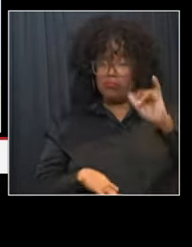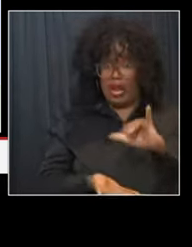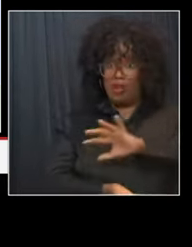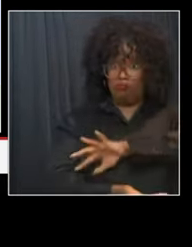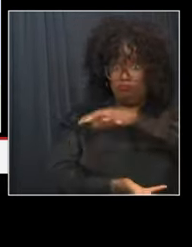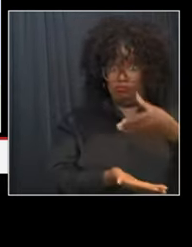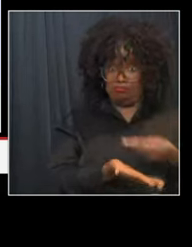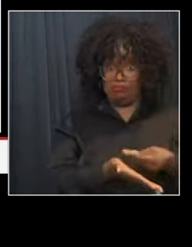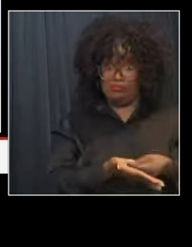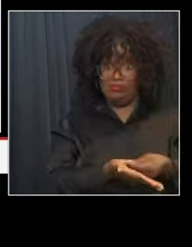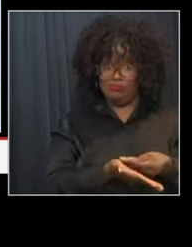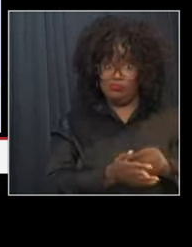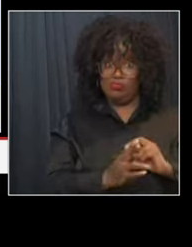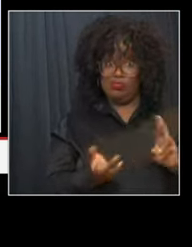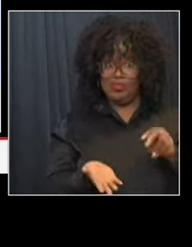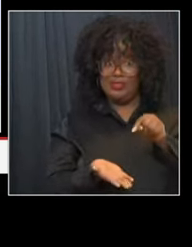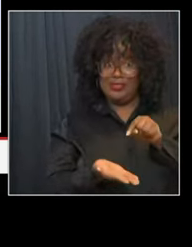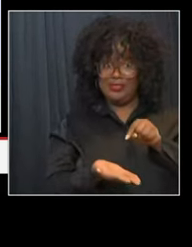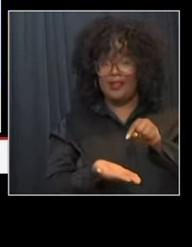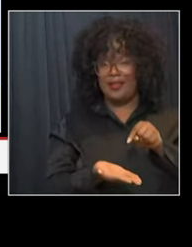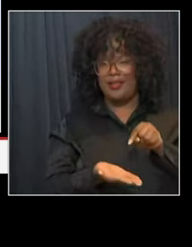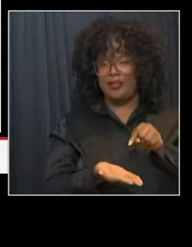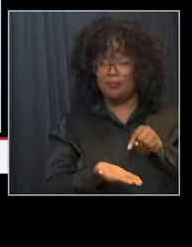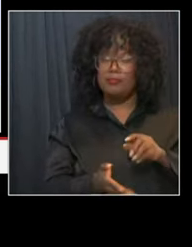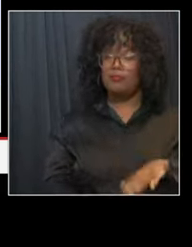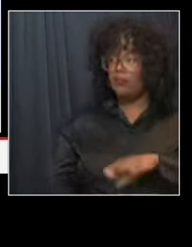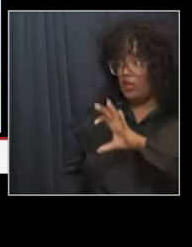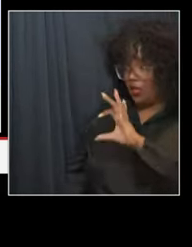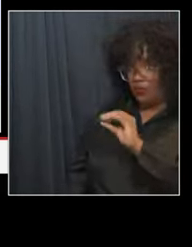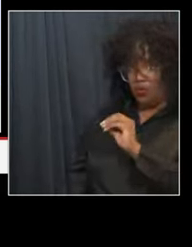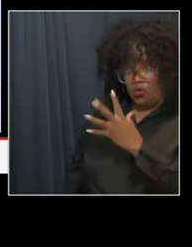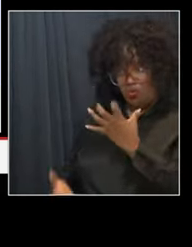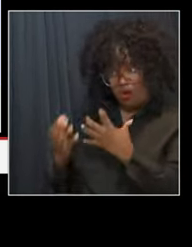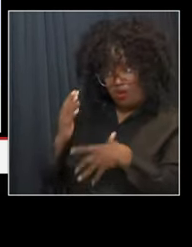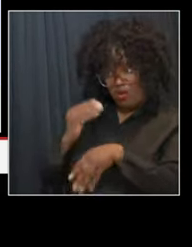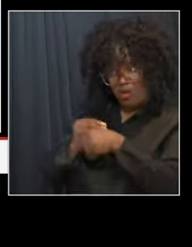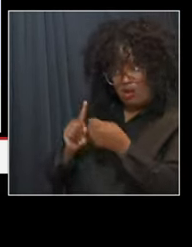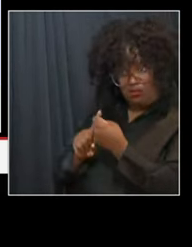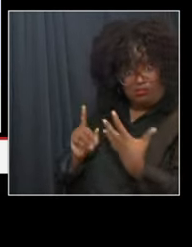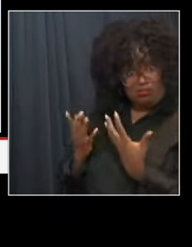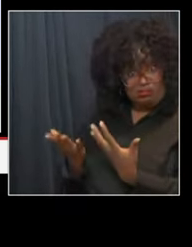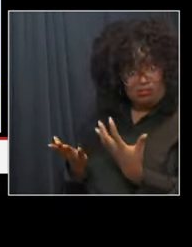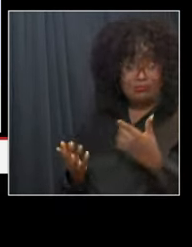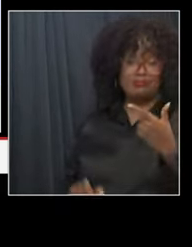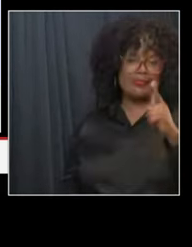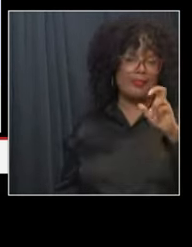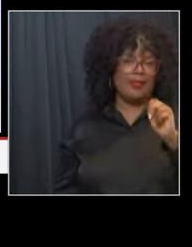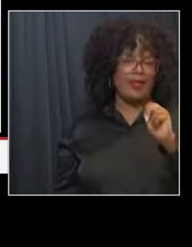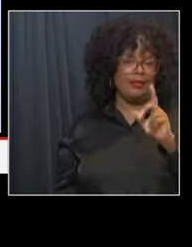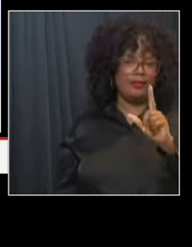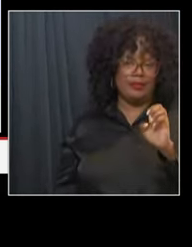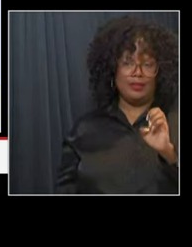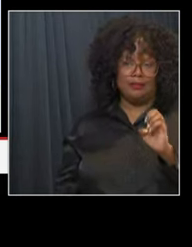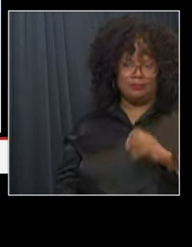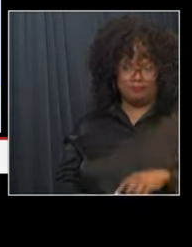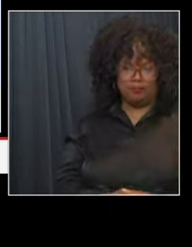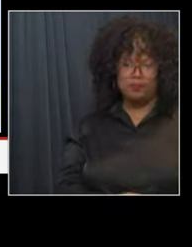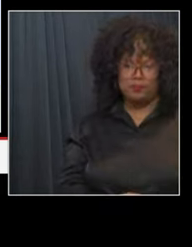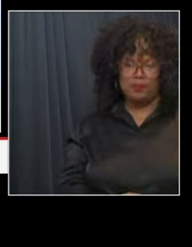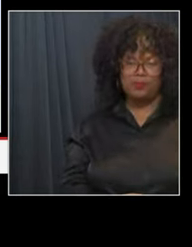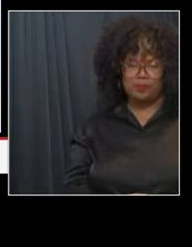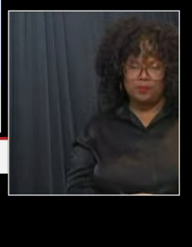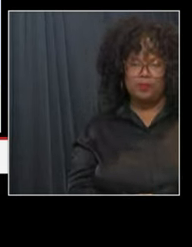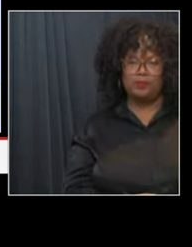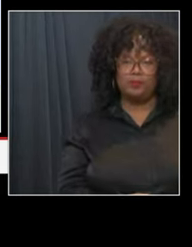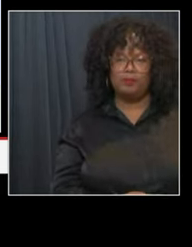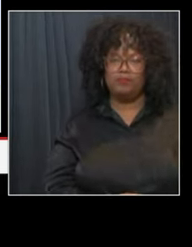add? No, what we have done here is, especially with the $180 million of